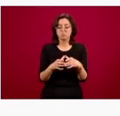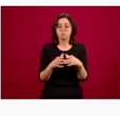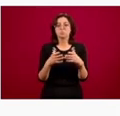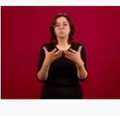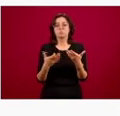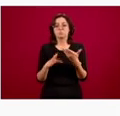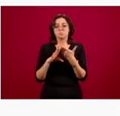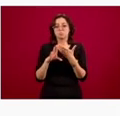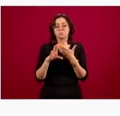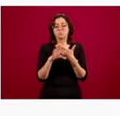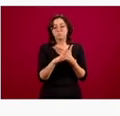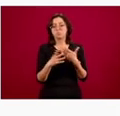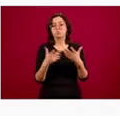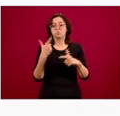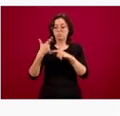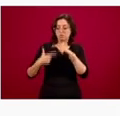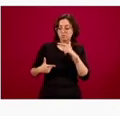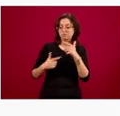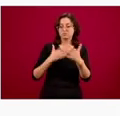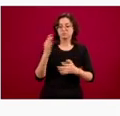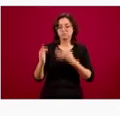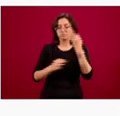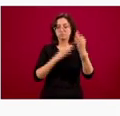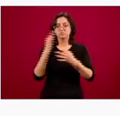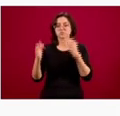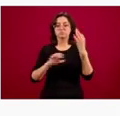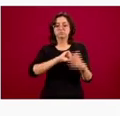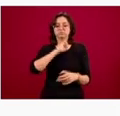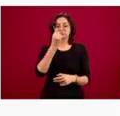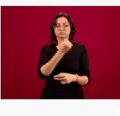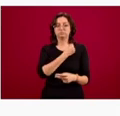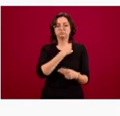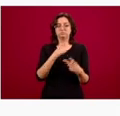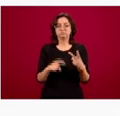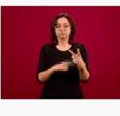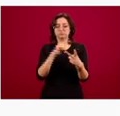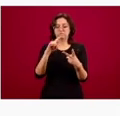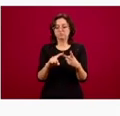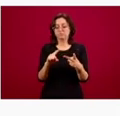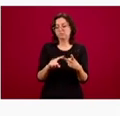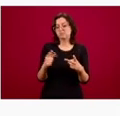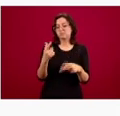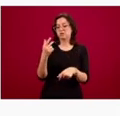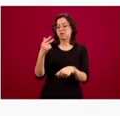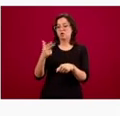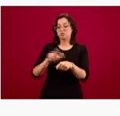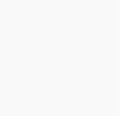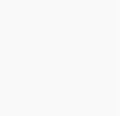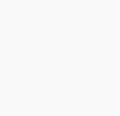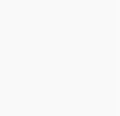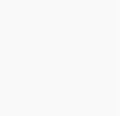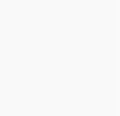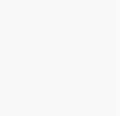of all is the primary attention through promotion of mental health measures.